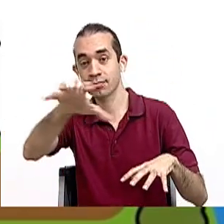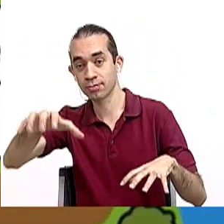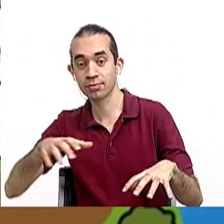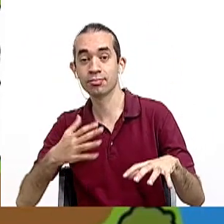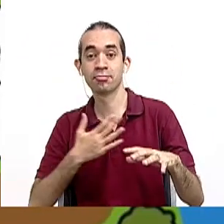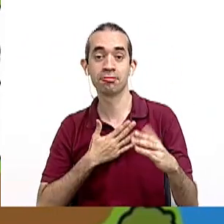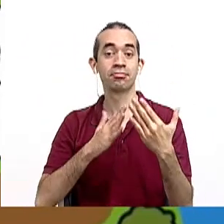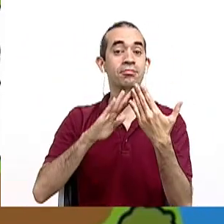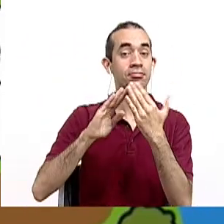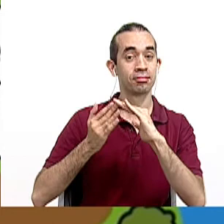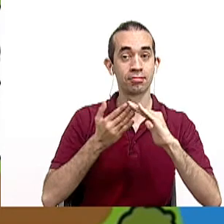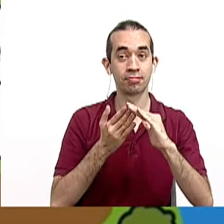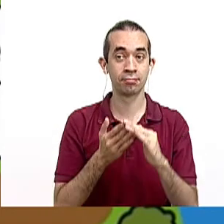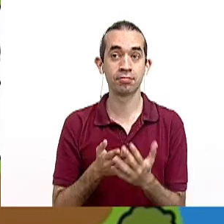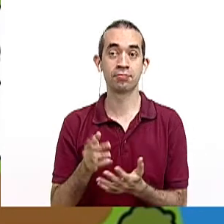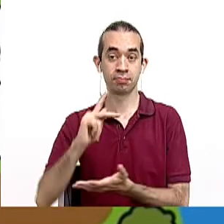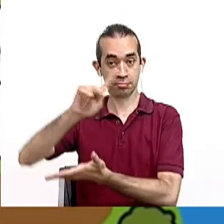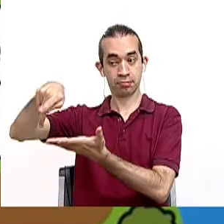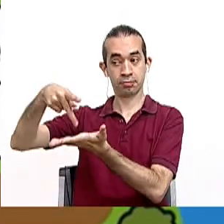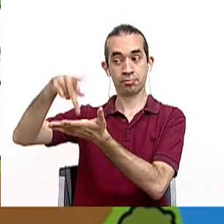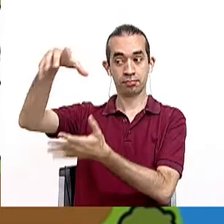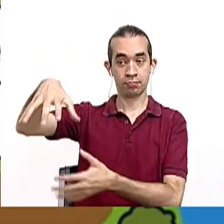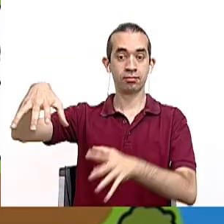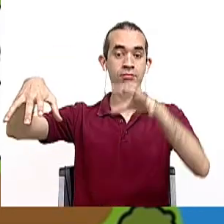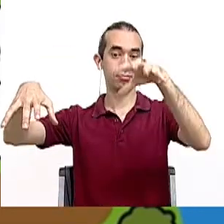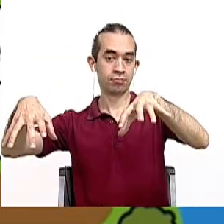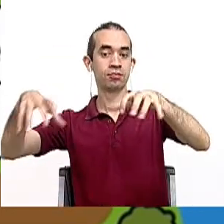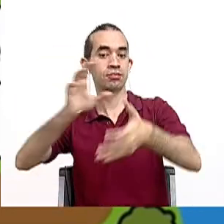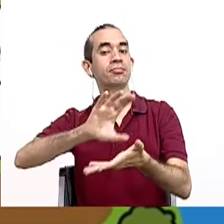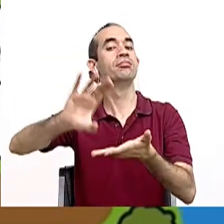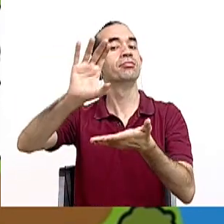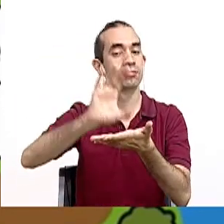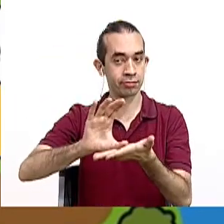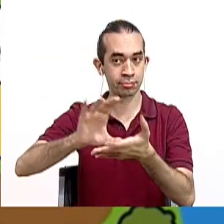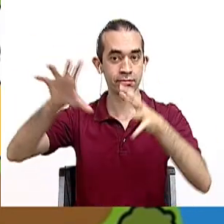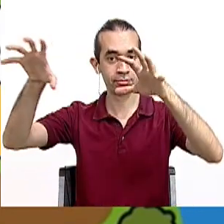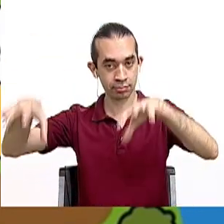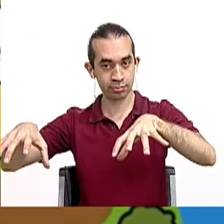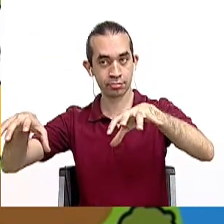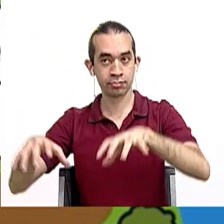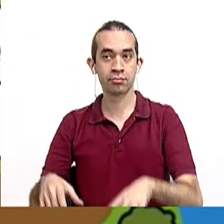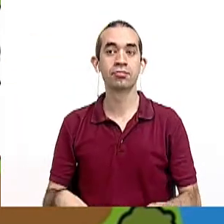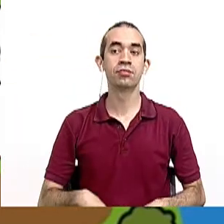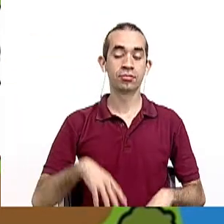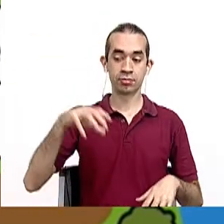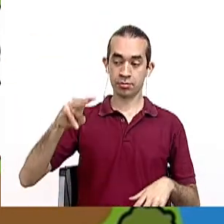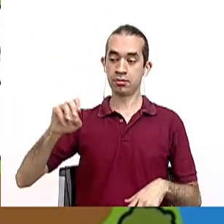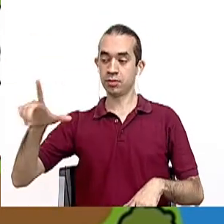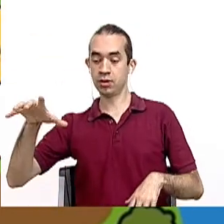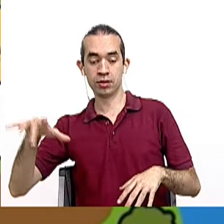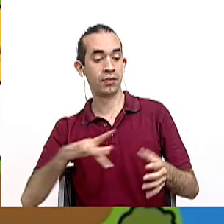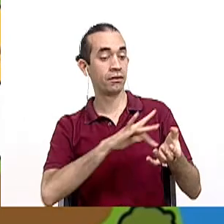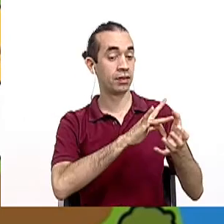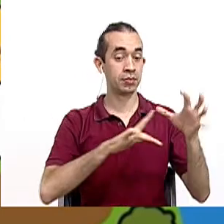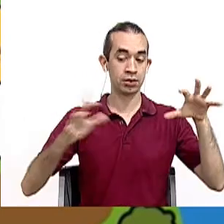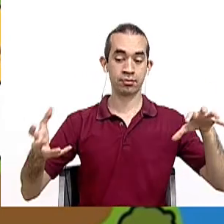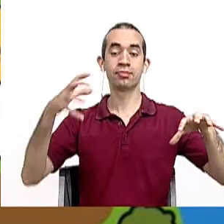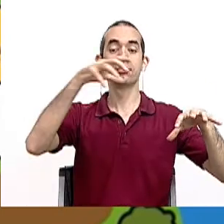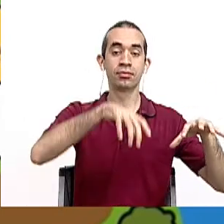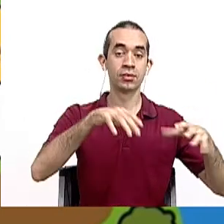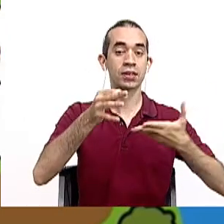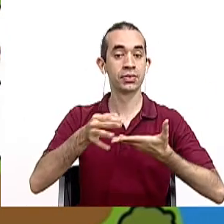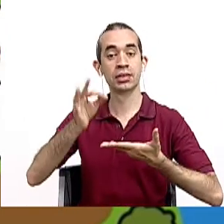my town. There's a park opposite the high school, and between the mall and drugstore, there's a